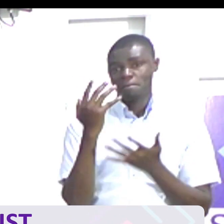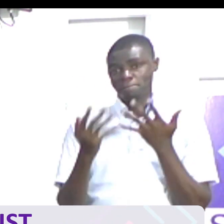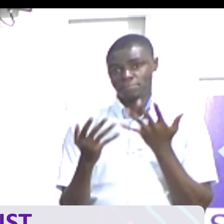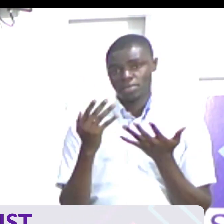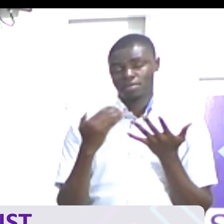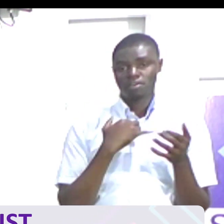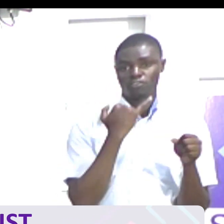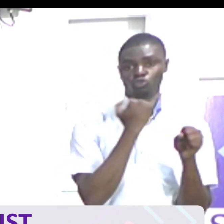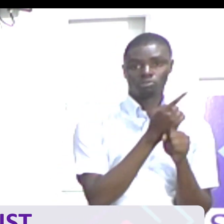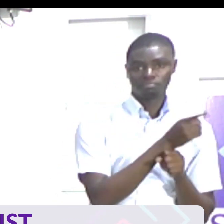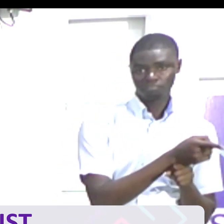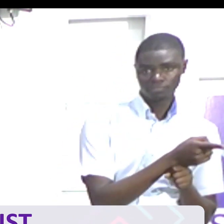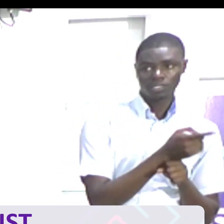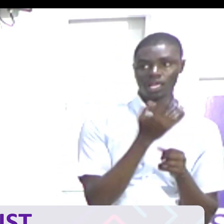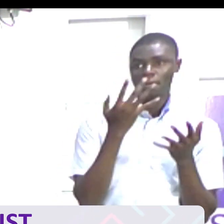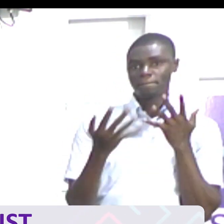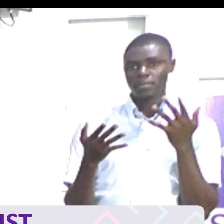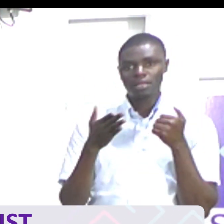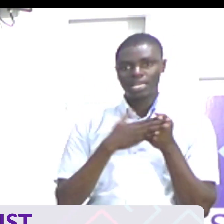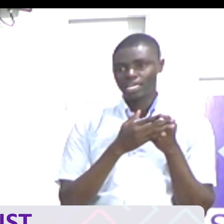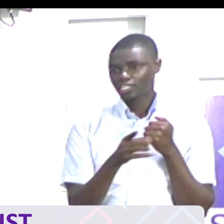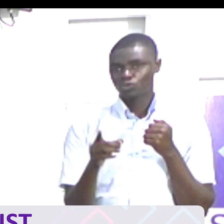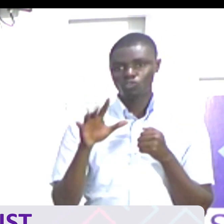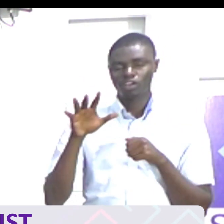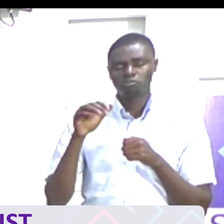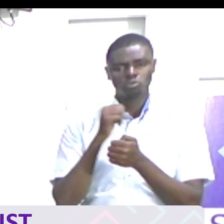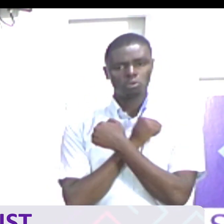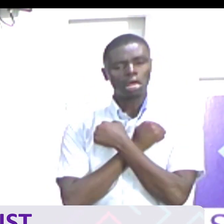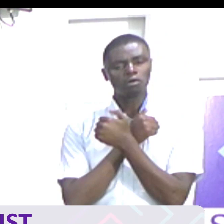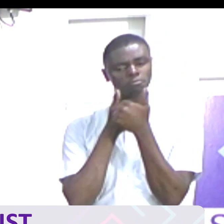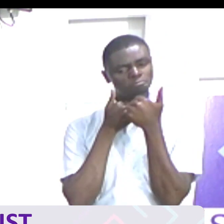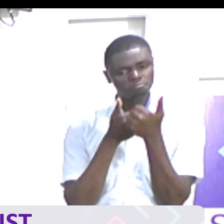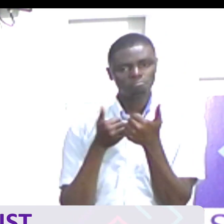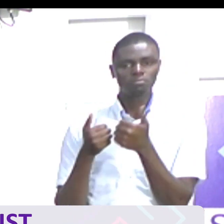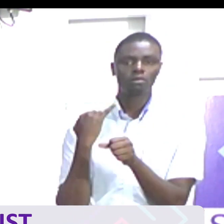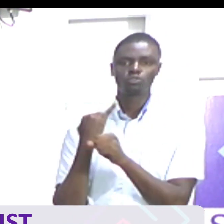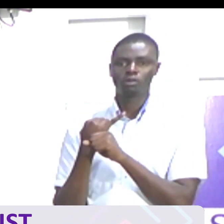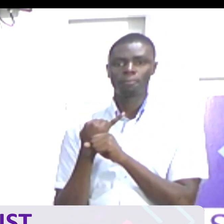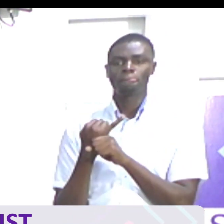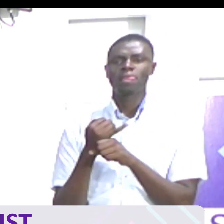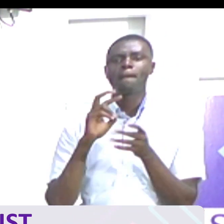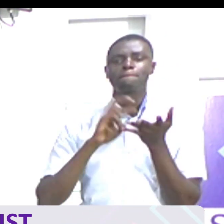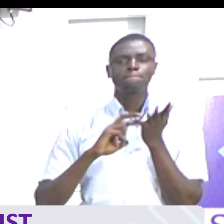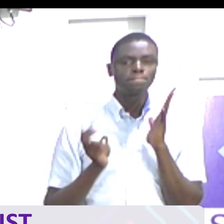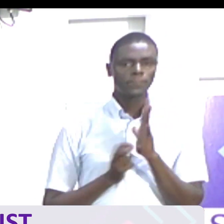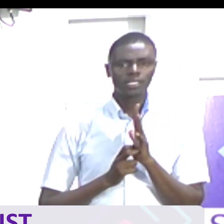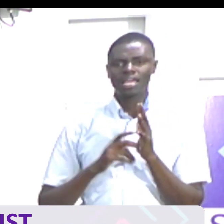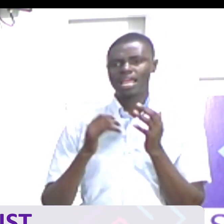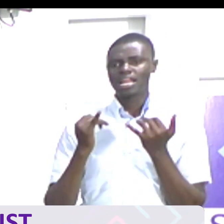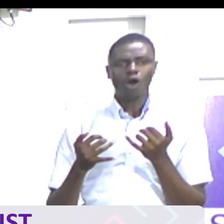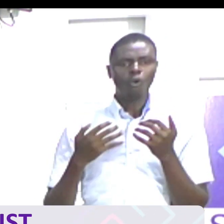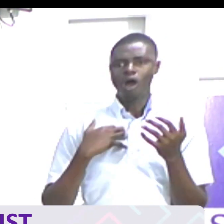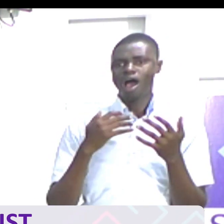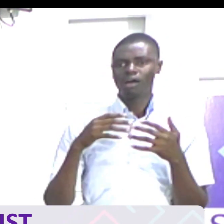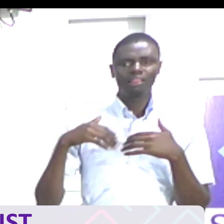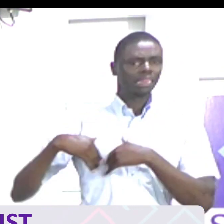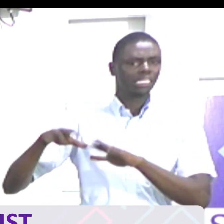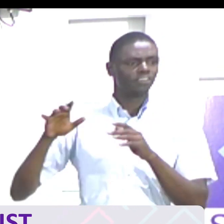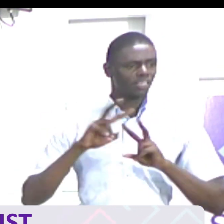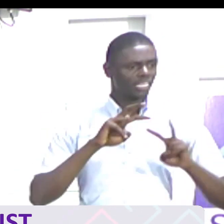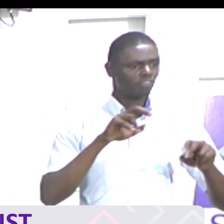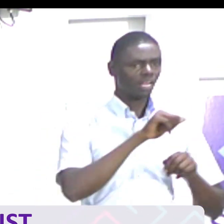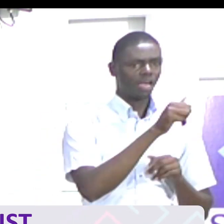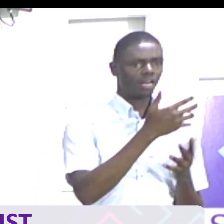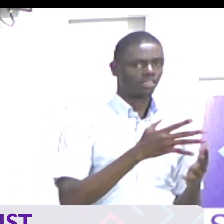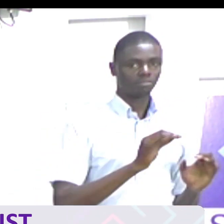that particular job, you are 9 to 5 or whatever that you like really much, you love really much. It doesn't mean that you necessarily now find another thing to do, but also you